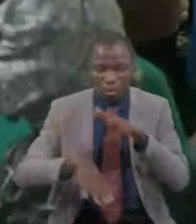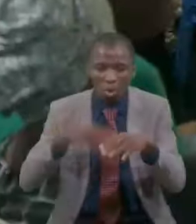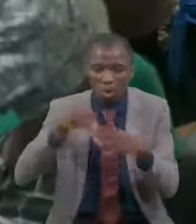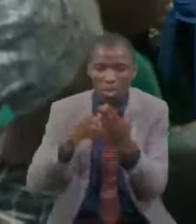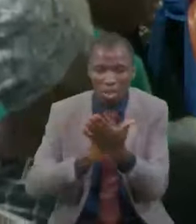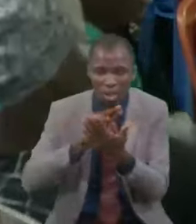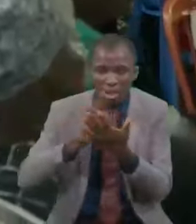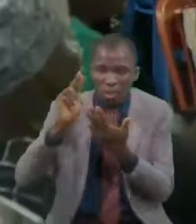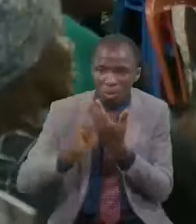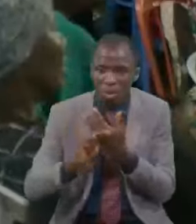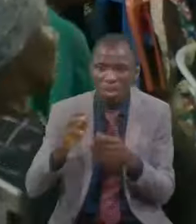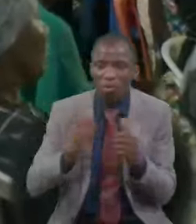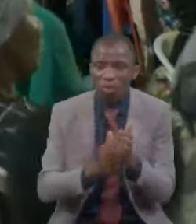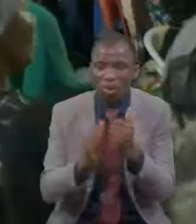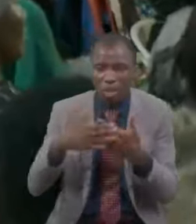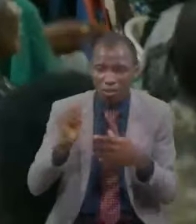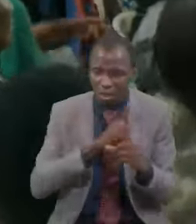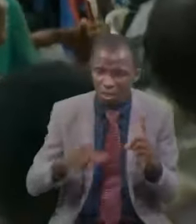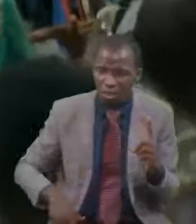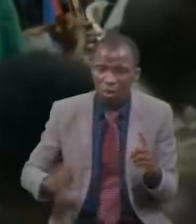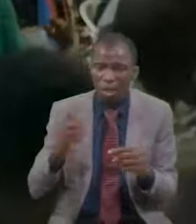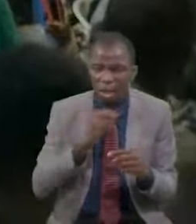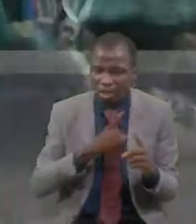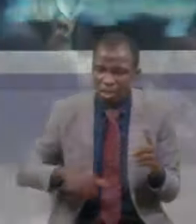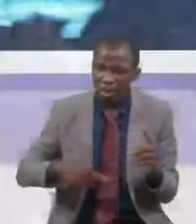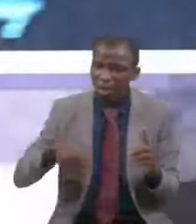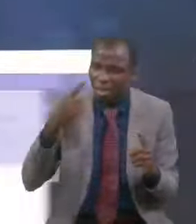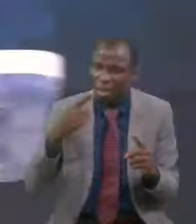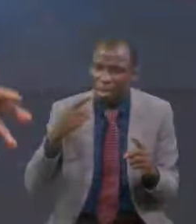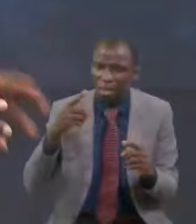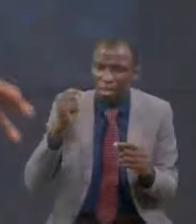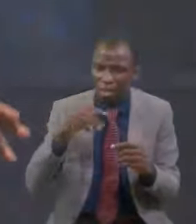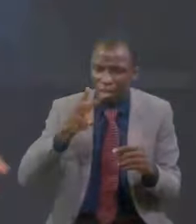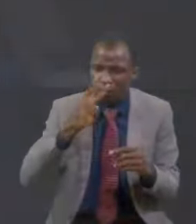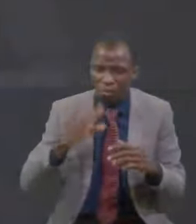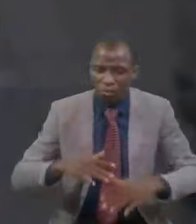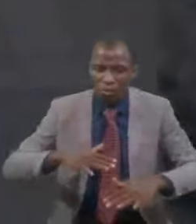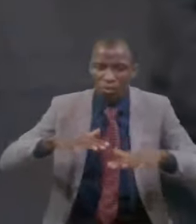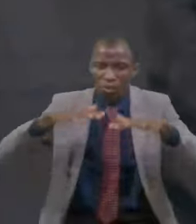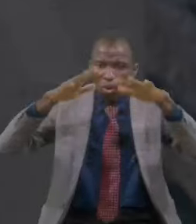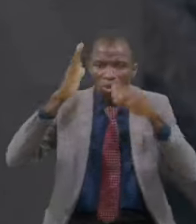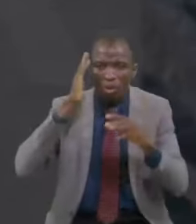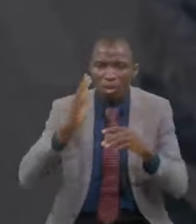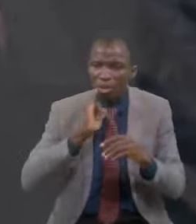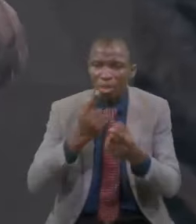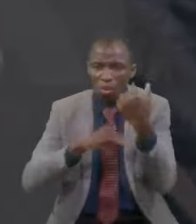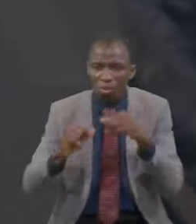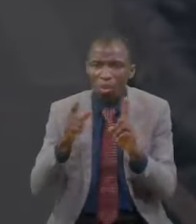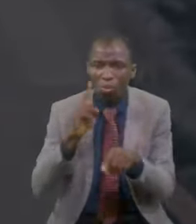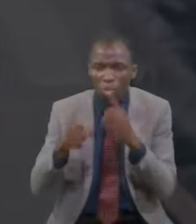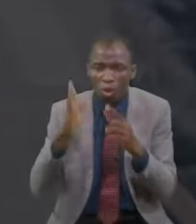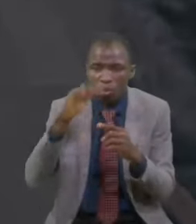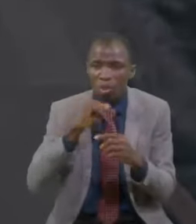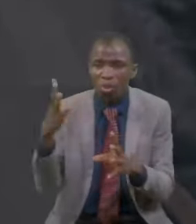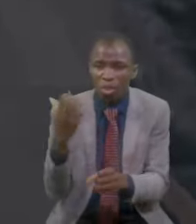said, the flood is coming, but the flood will not get Enoch. Judgment is